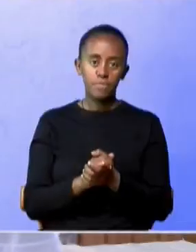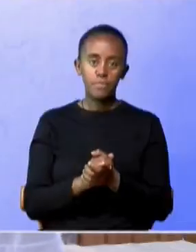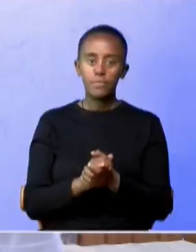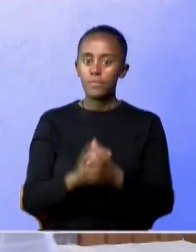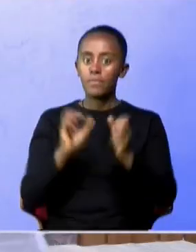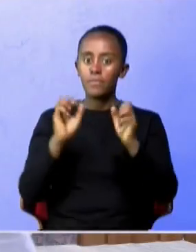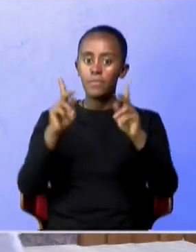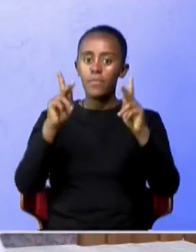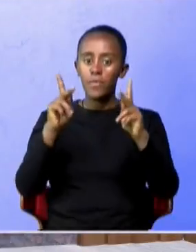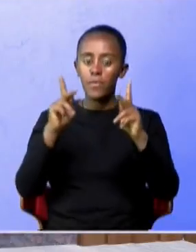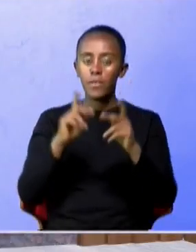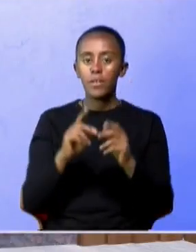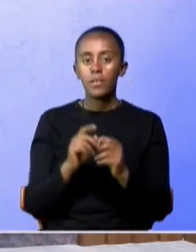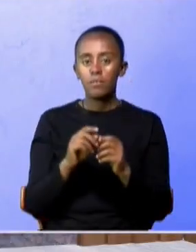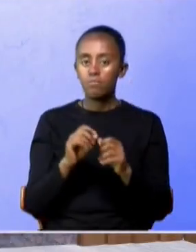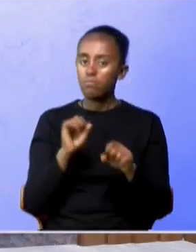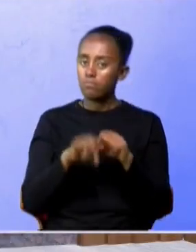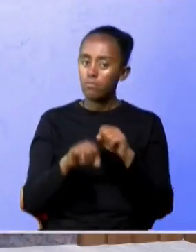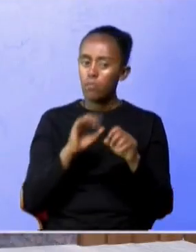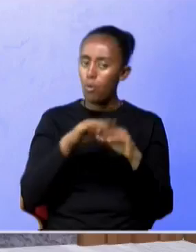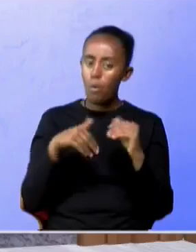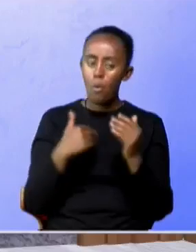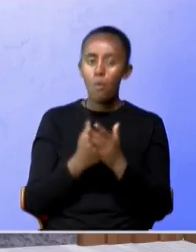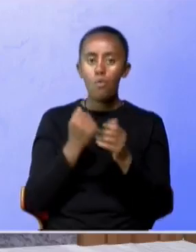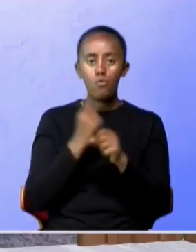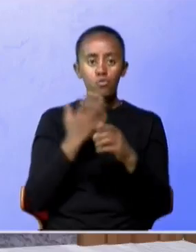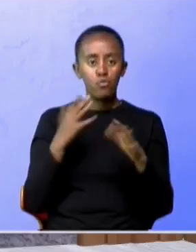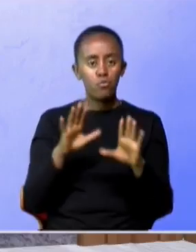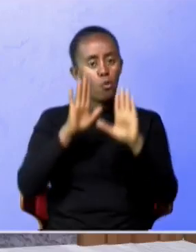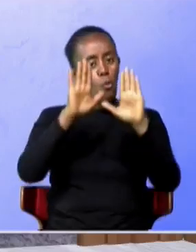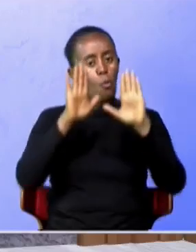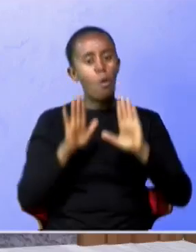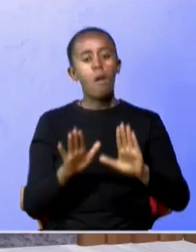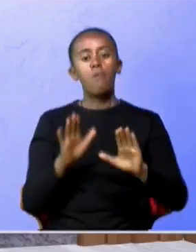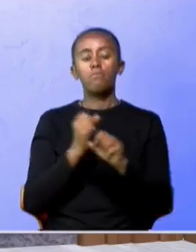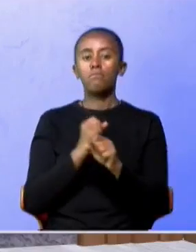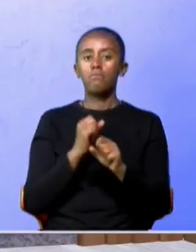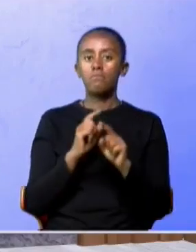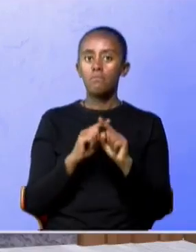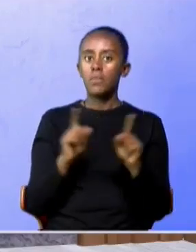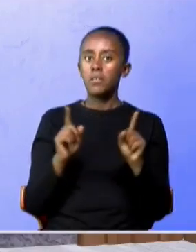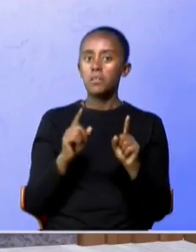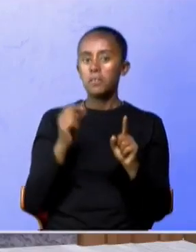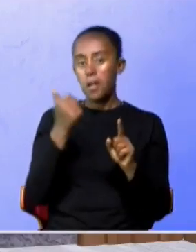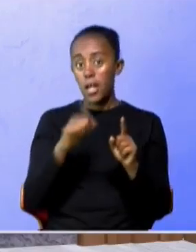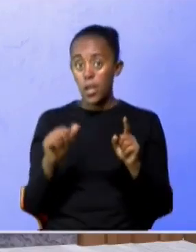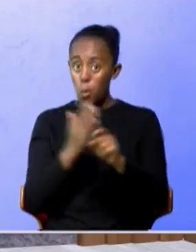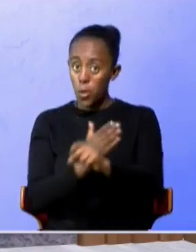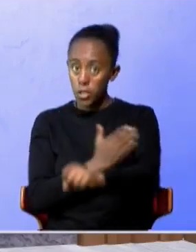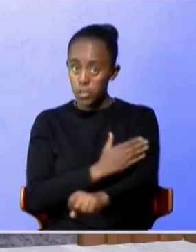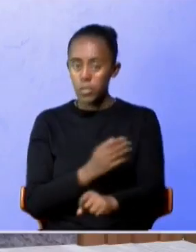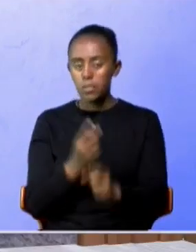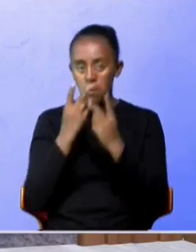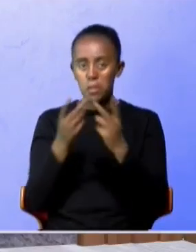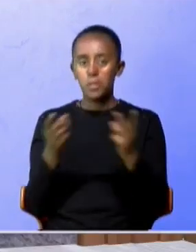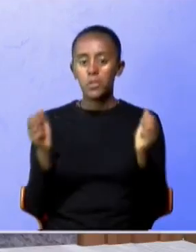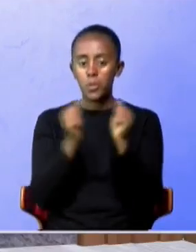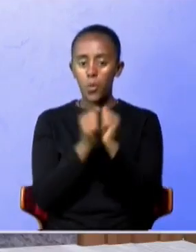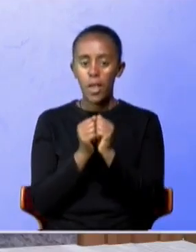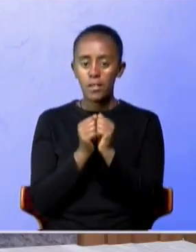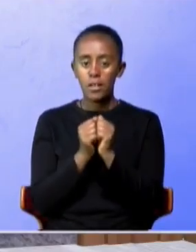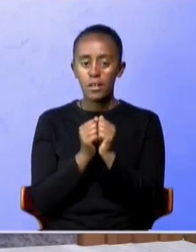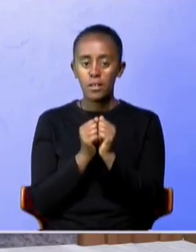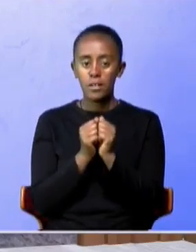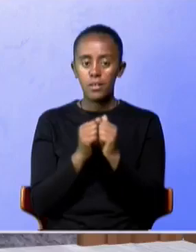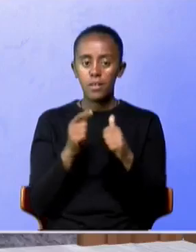Okay, so I'm sure you all did a wonderful job, but if there are any corrections, let's see them together. The